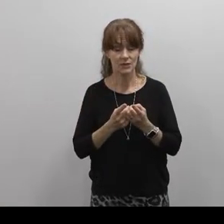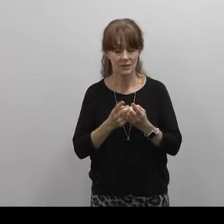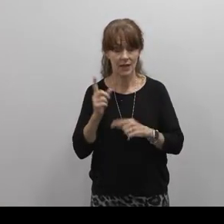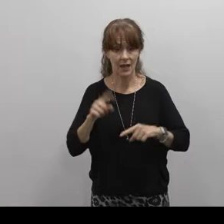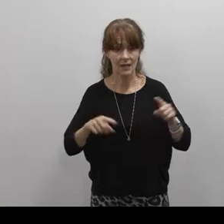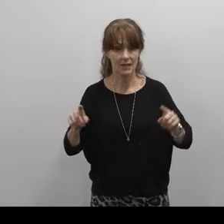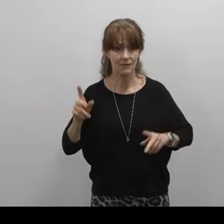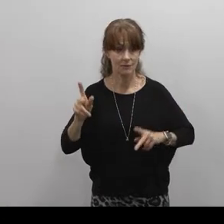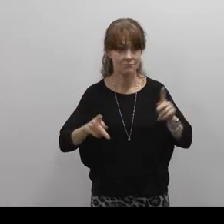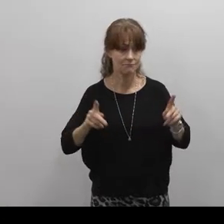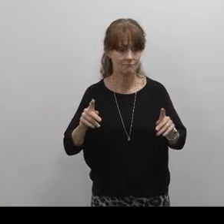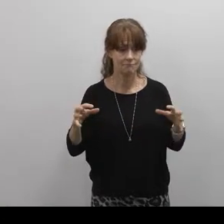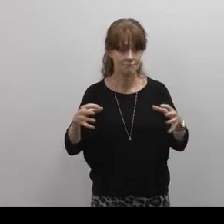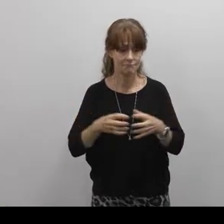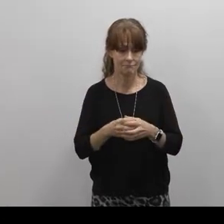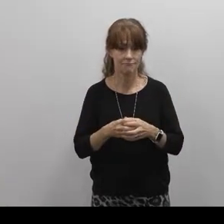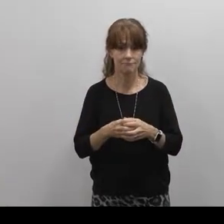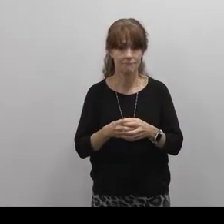different folks.